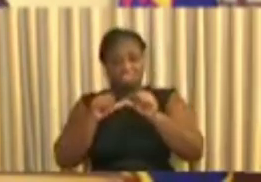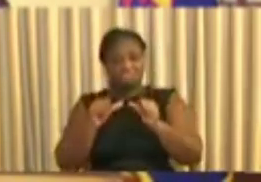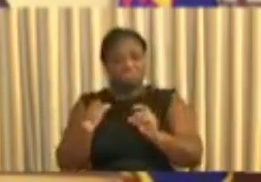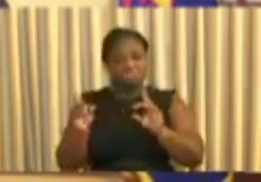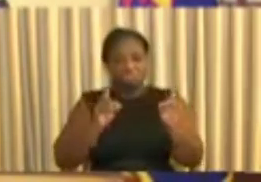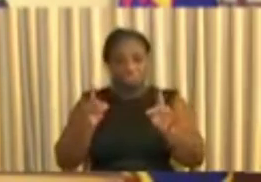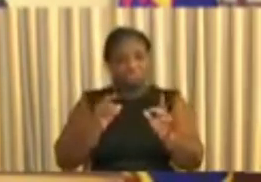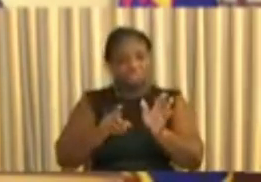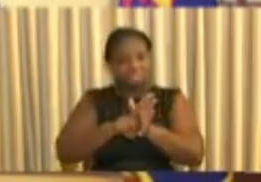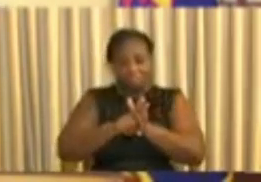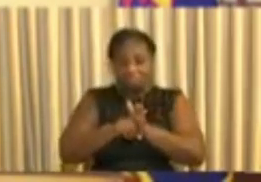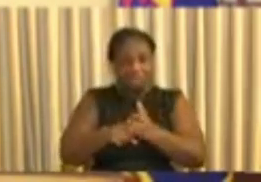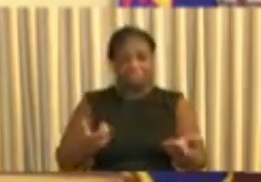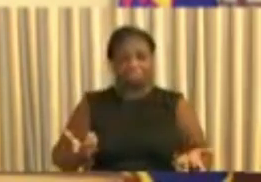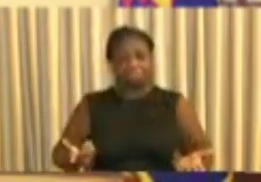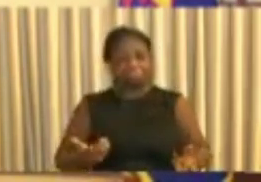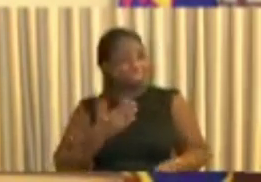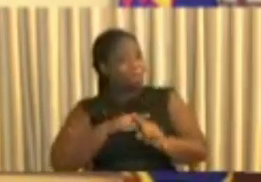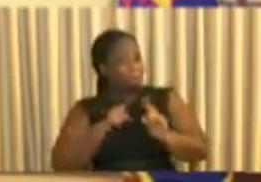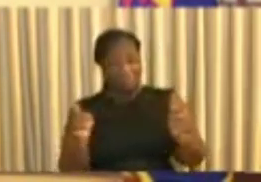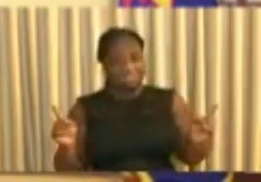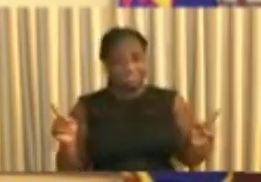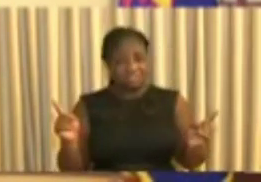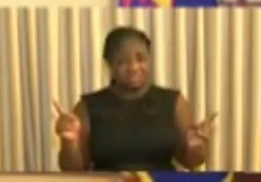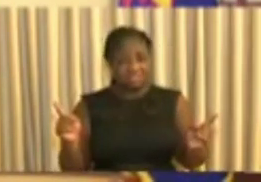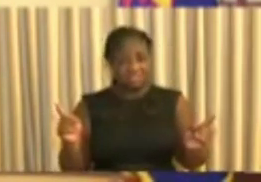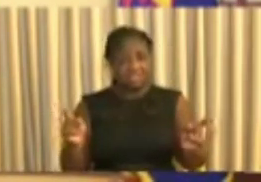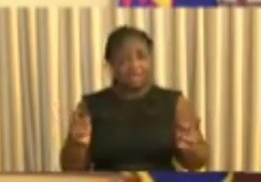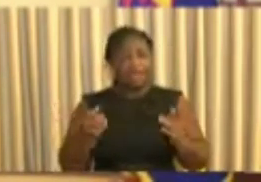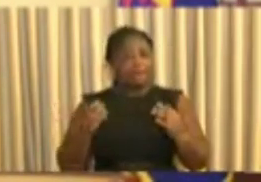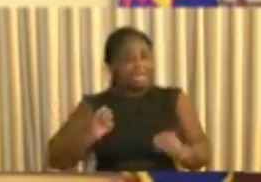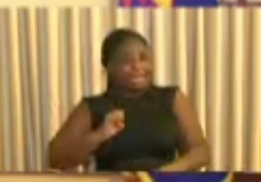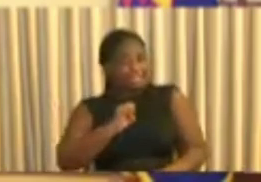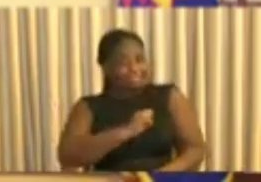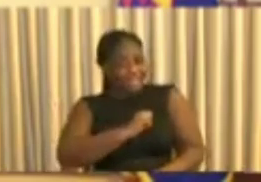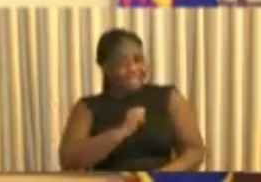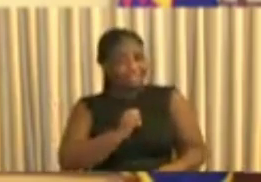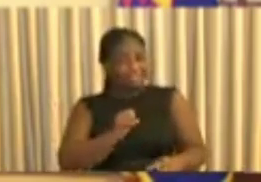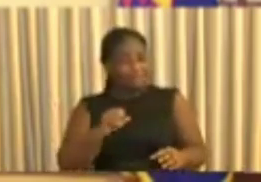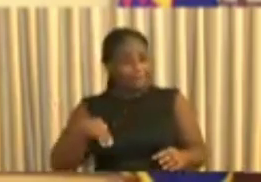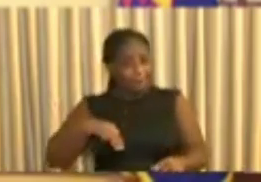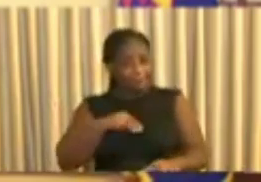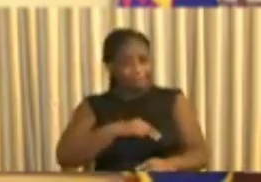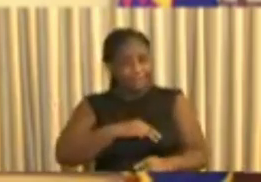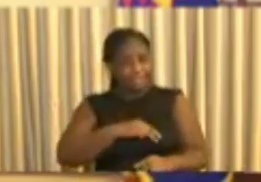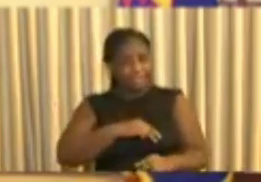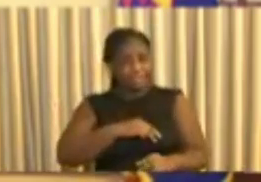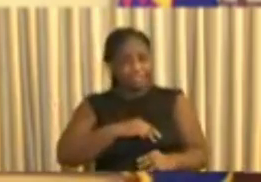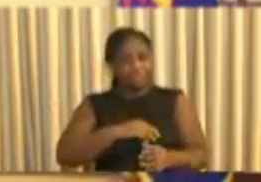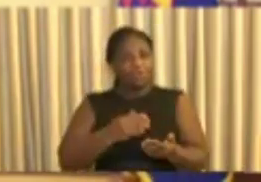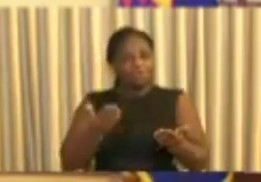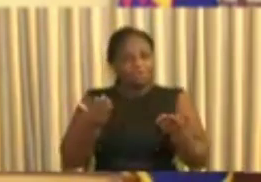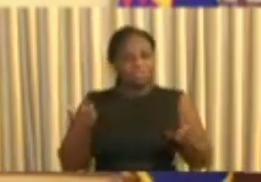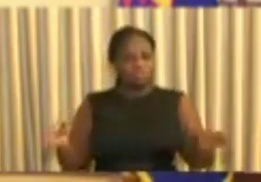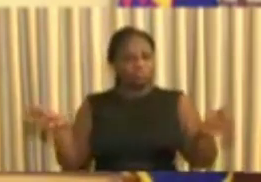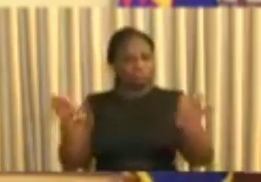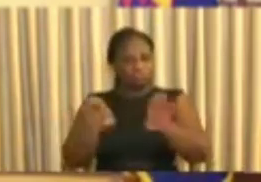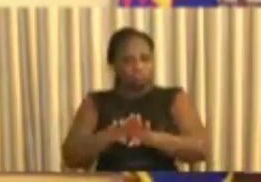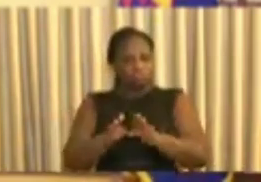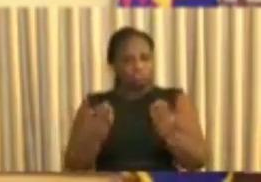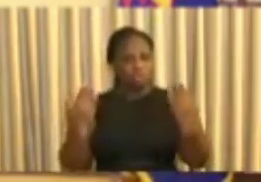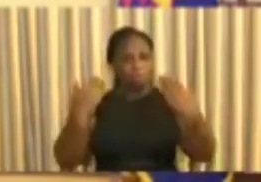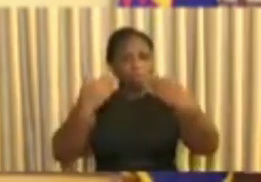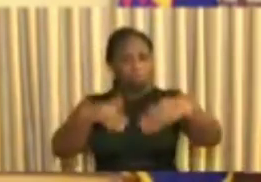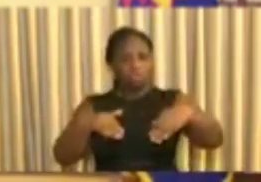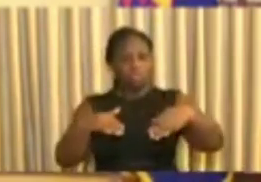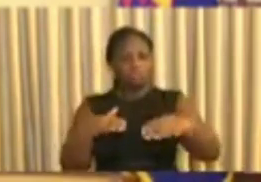the virus. I have, however, by executive instrument, extended the closure of our borders for two